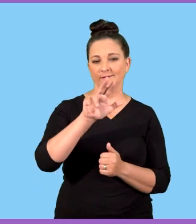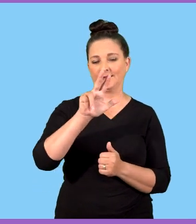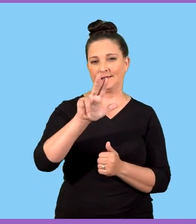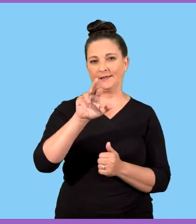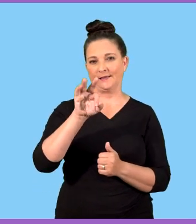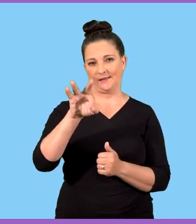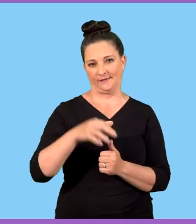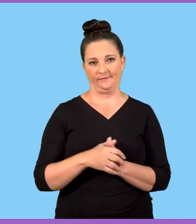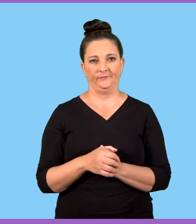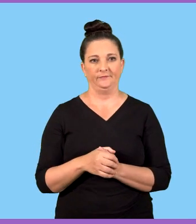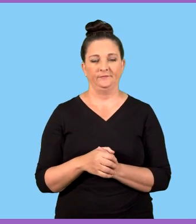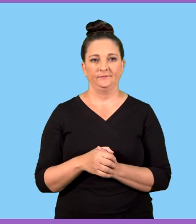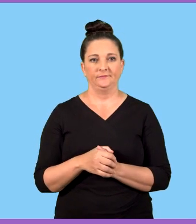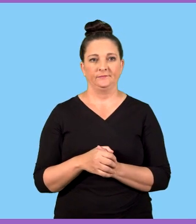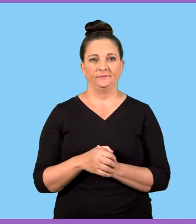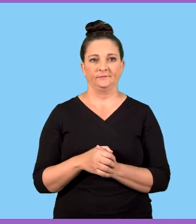183.